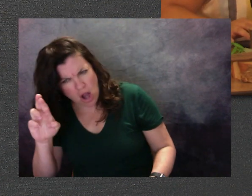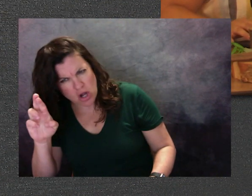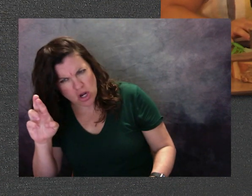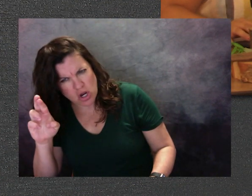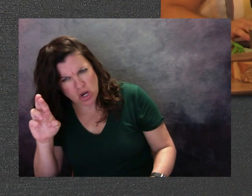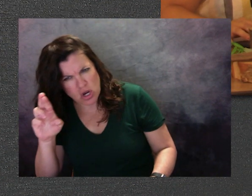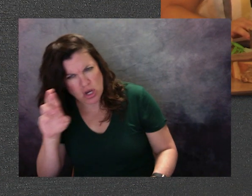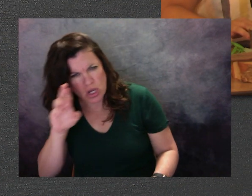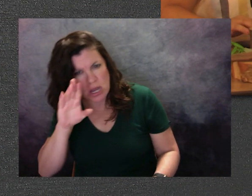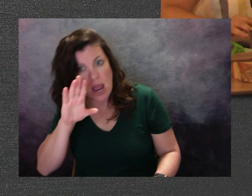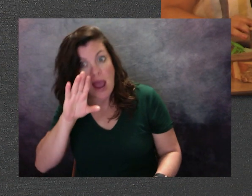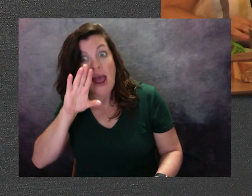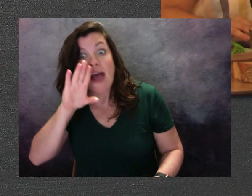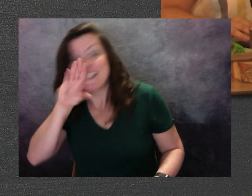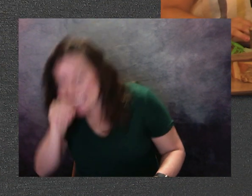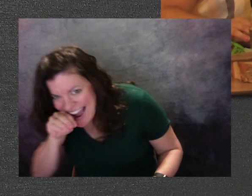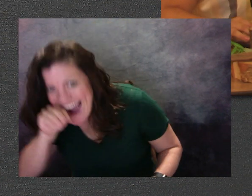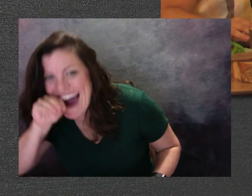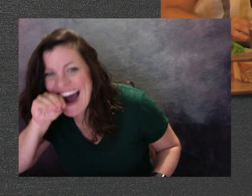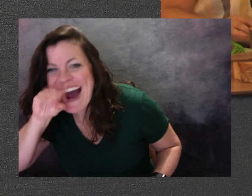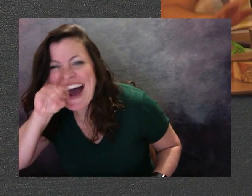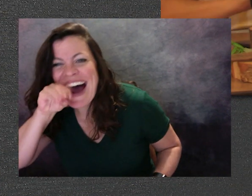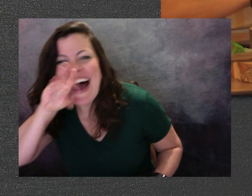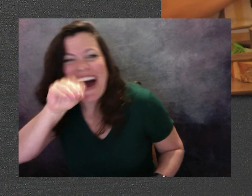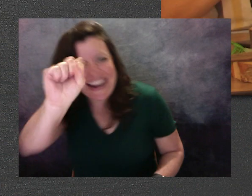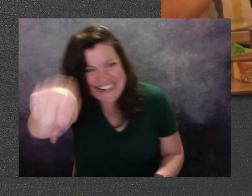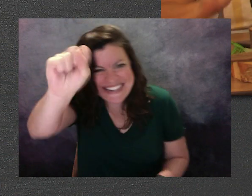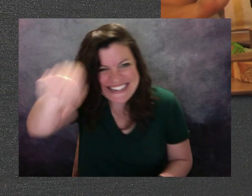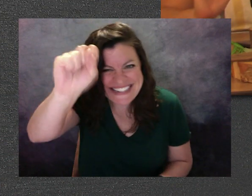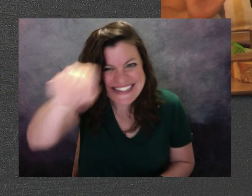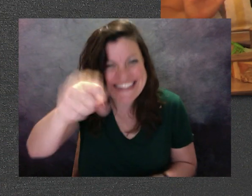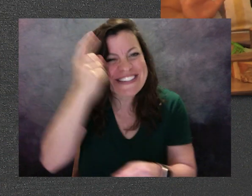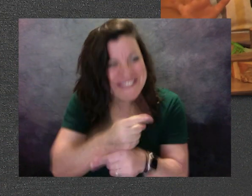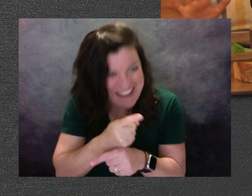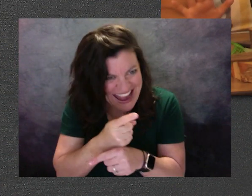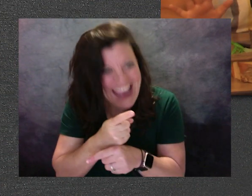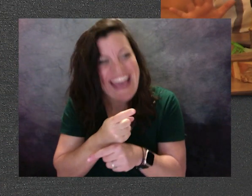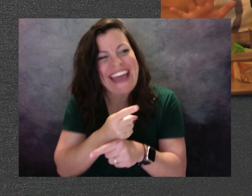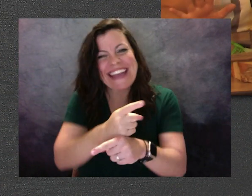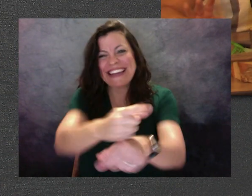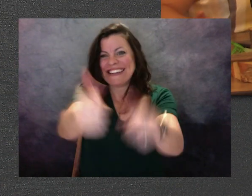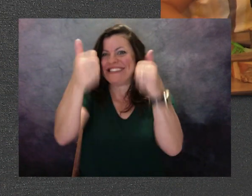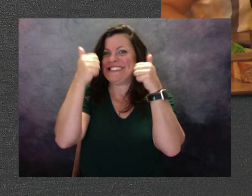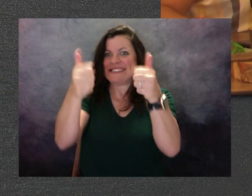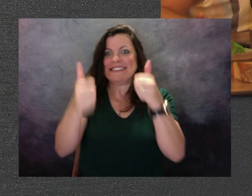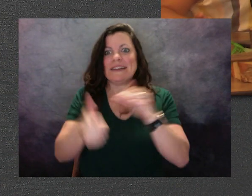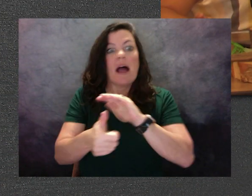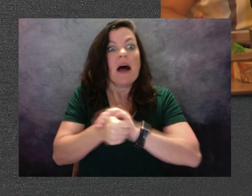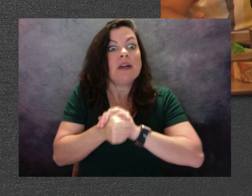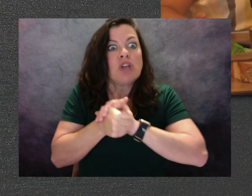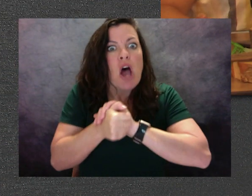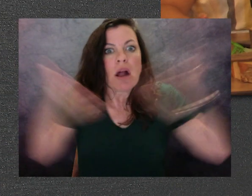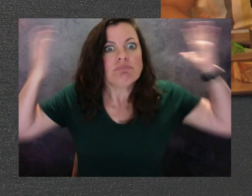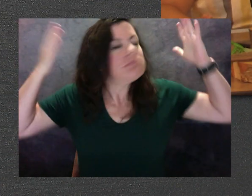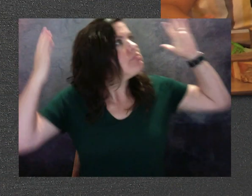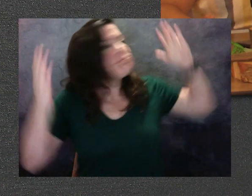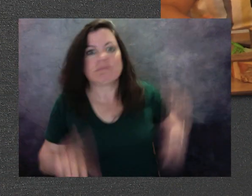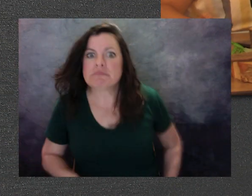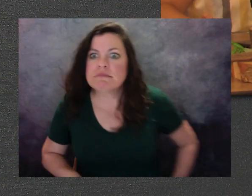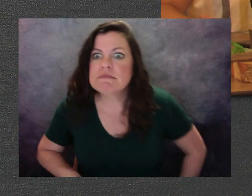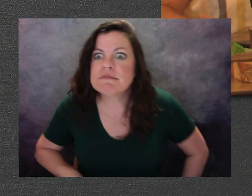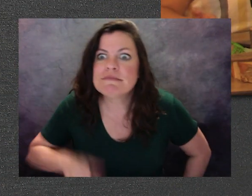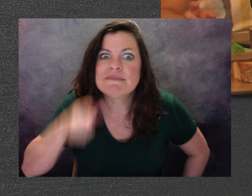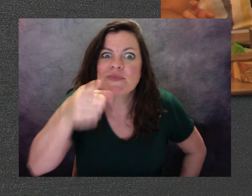duck, yes, and turtle. We definitely figured out this pattern. Otter, duck,